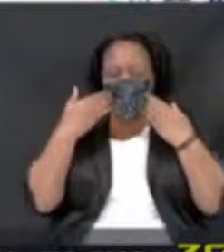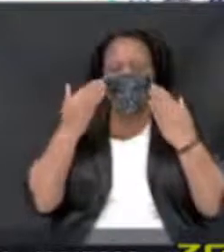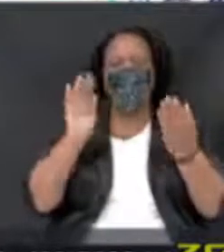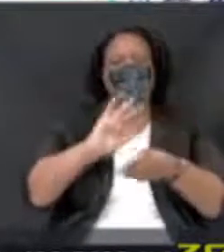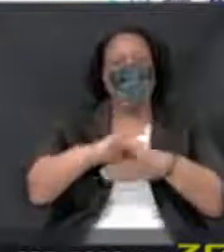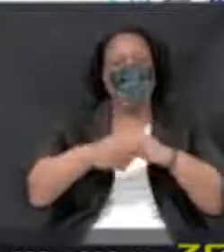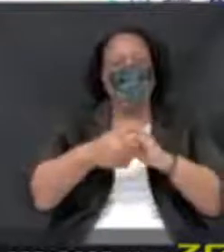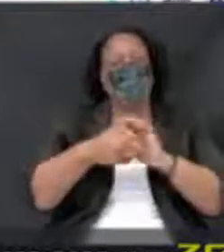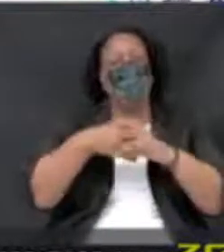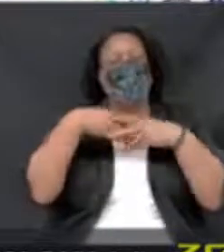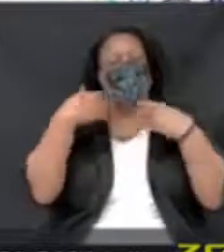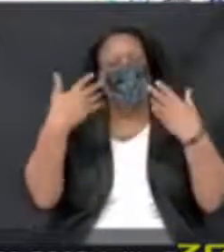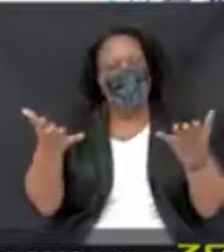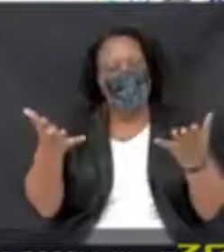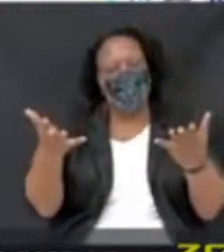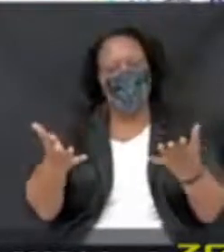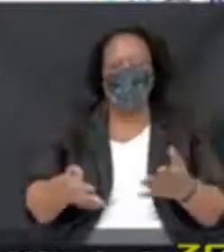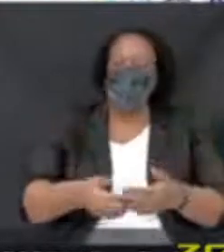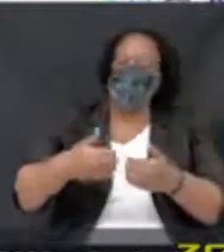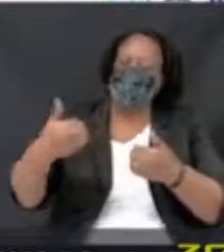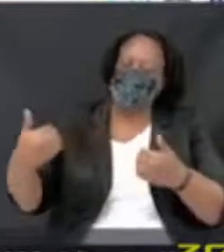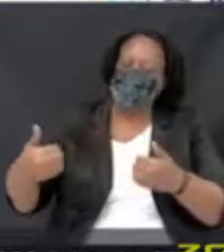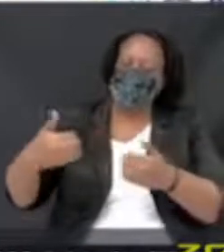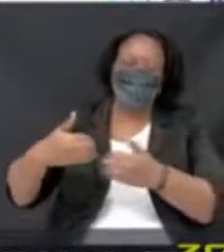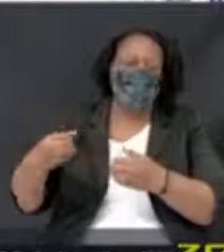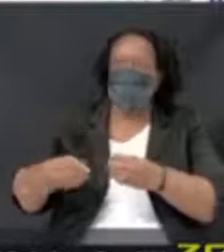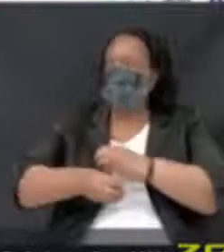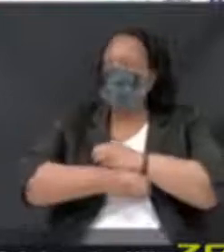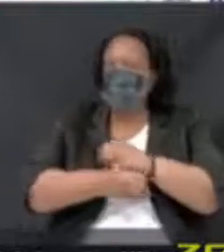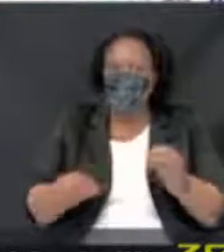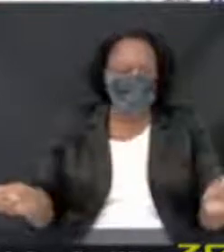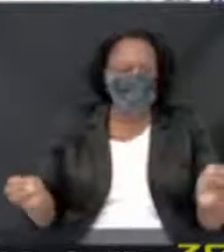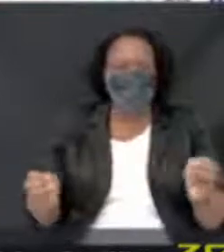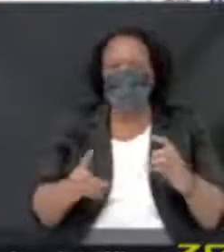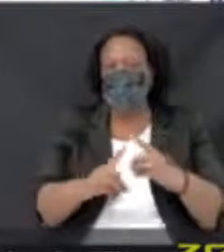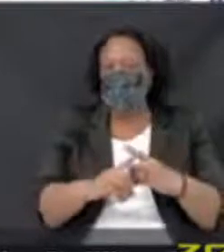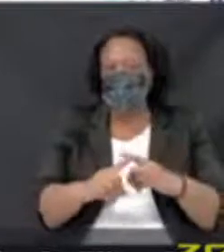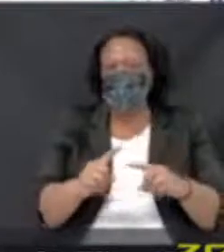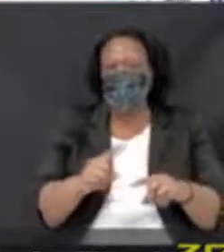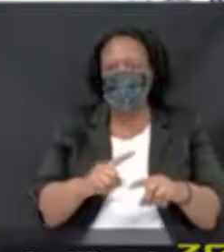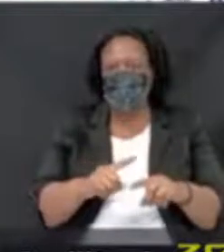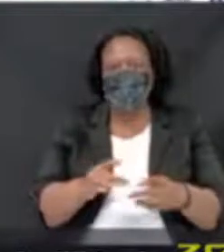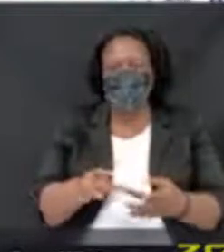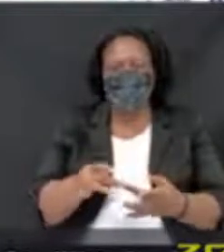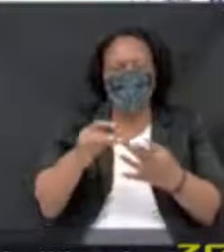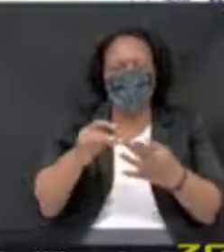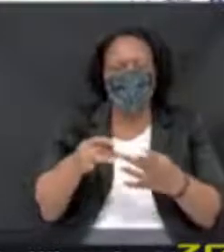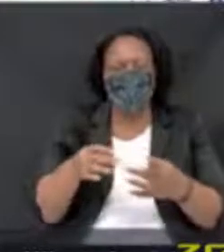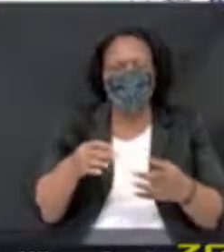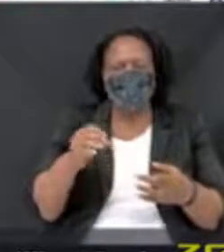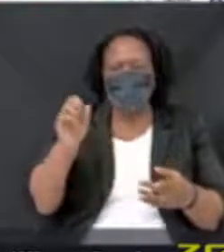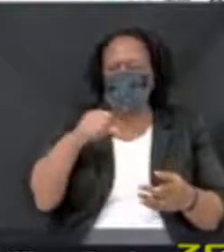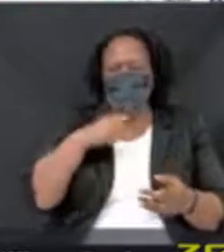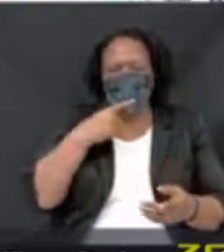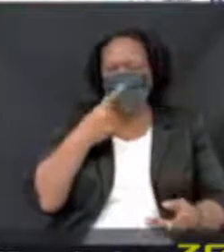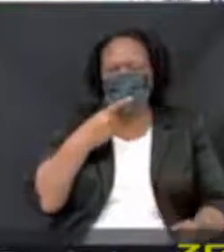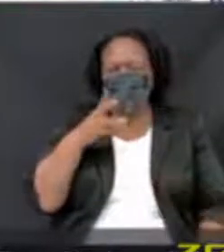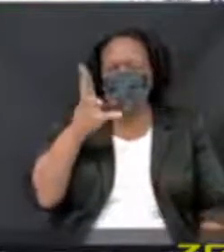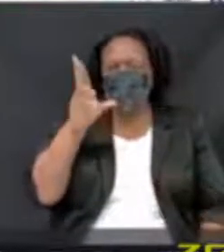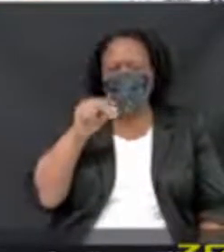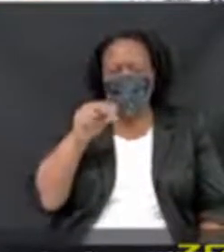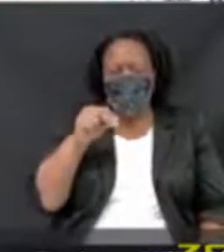protocols, including the wearing of masks. There is no exemption apart from the age group, the particular age